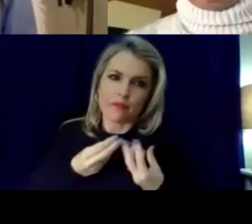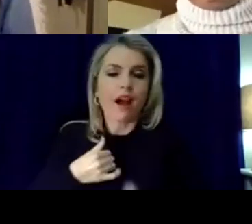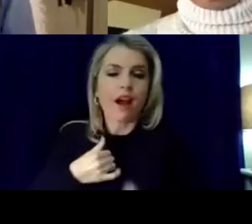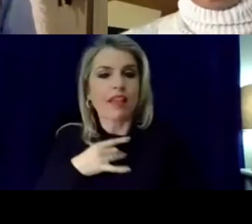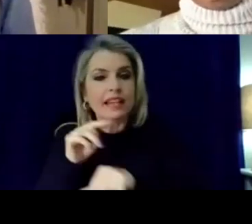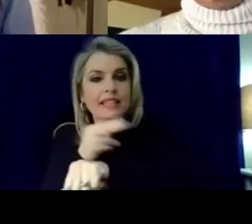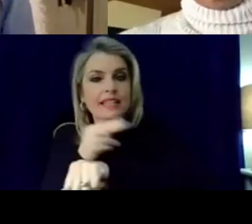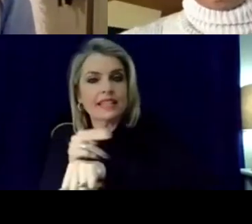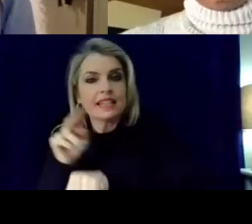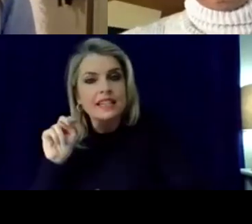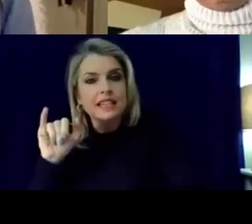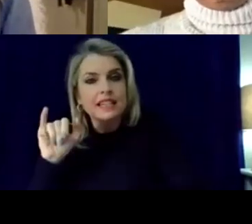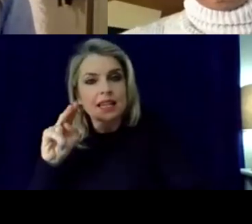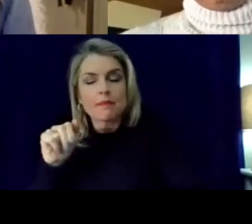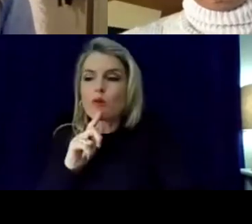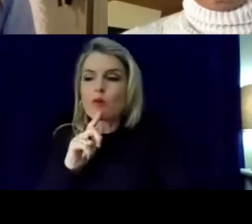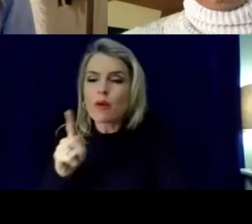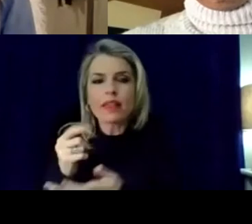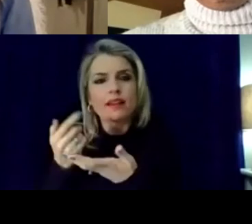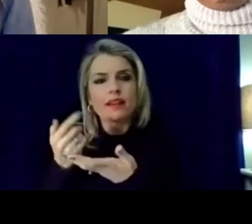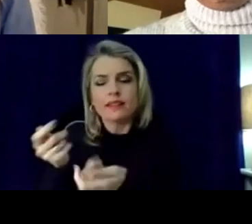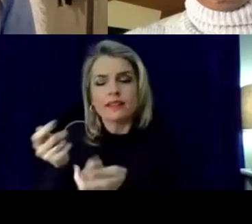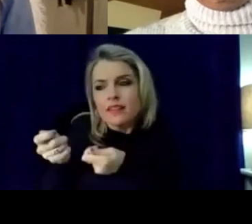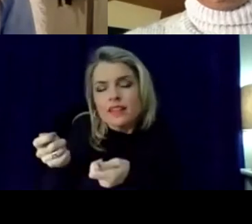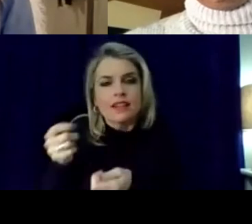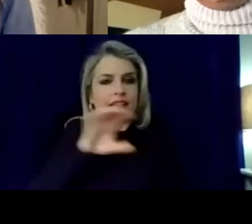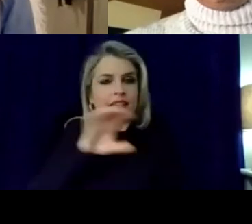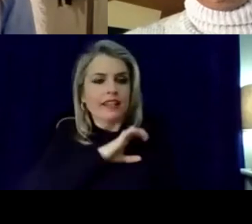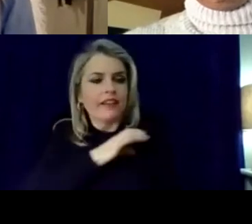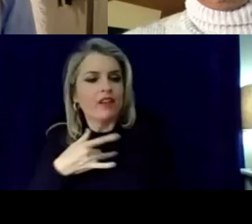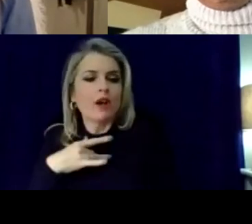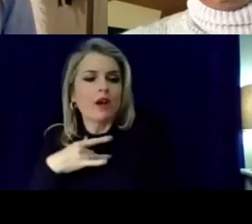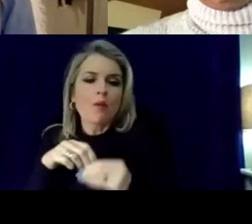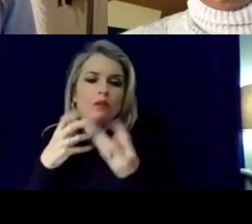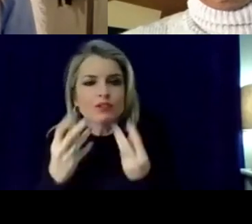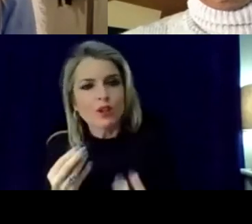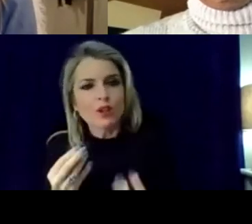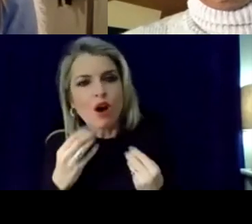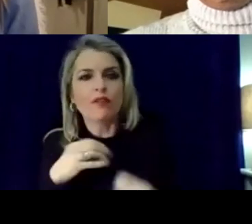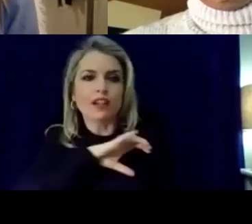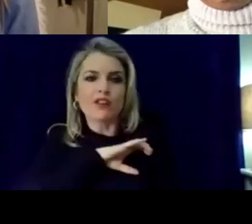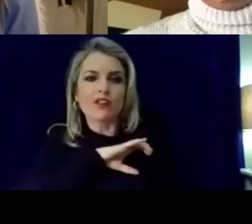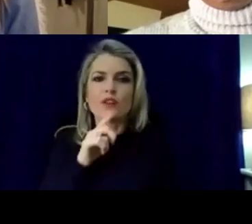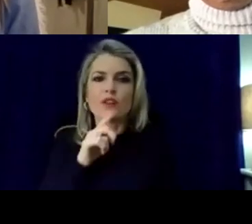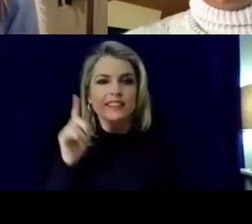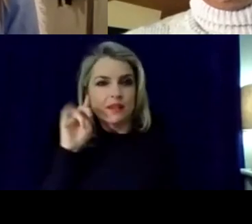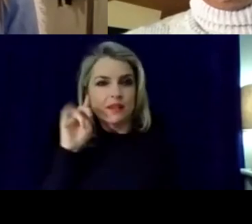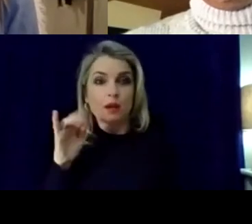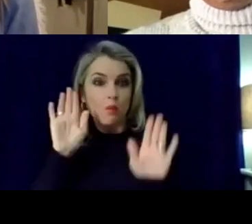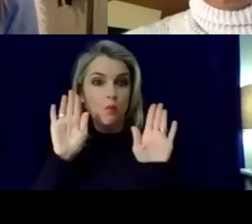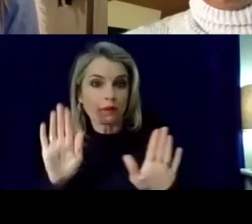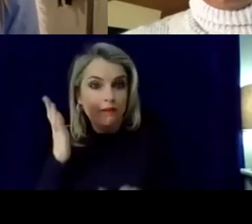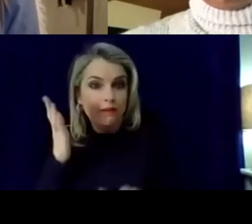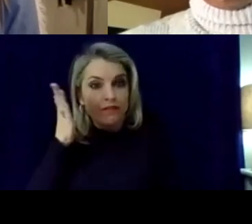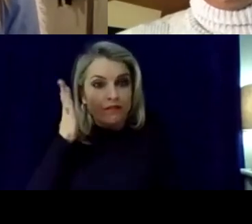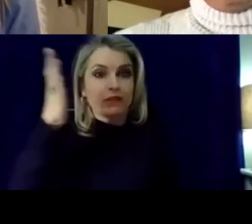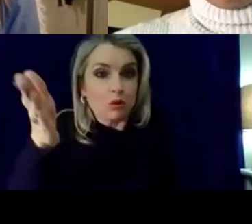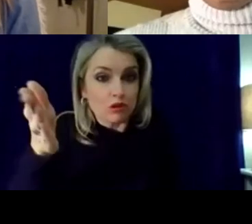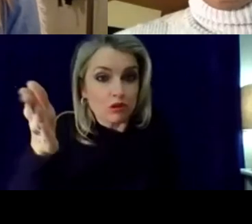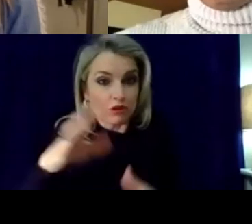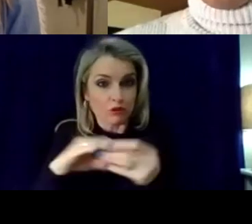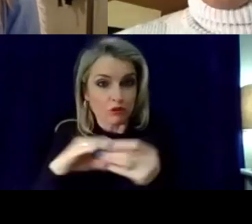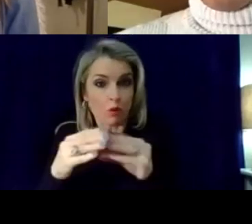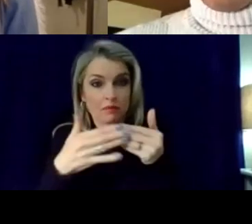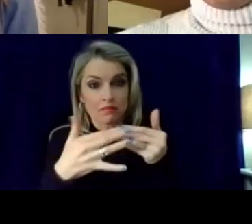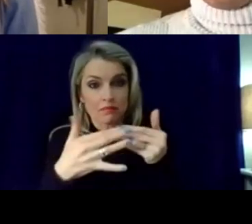Nima at the end really brings it out of him, and felt like a great starting off point for a future series. So that's what I liked about it.